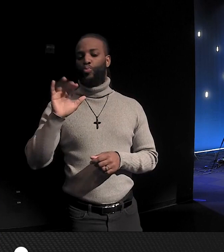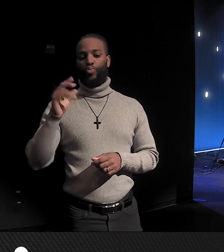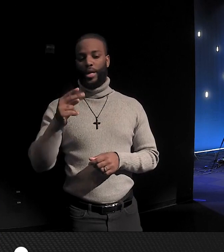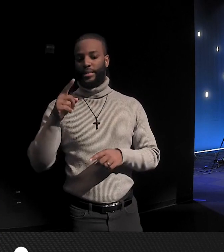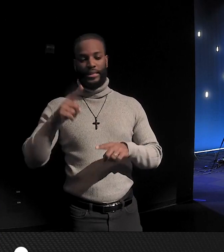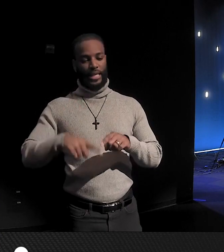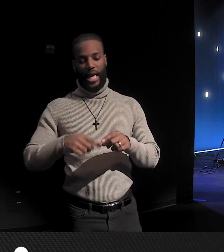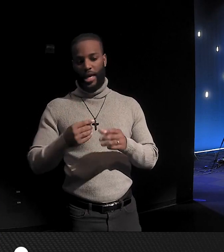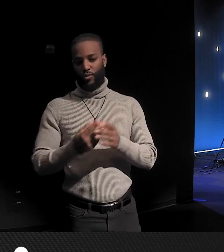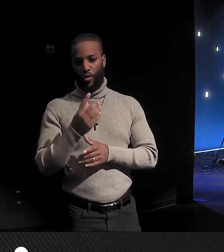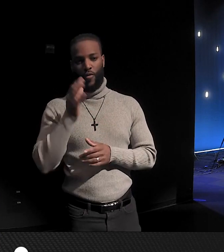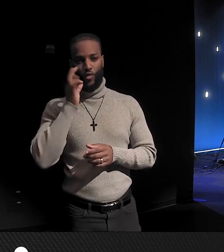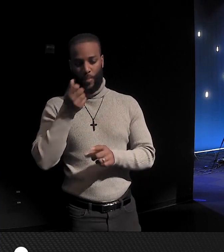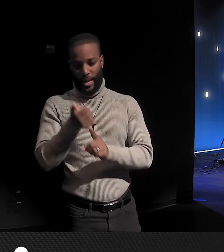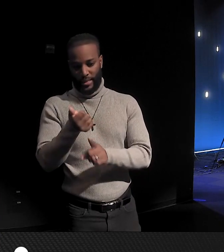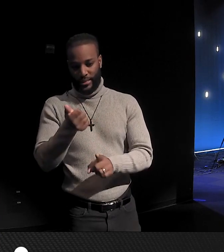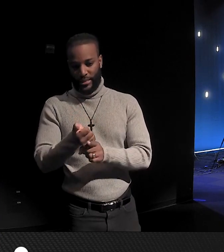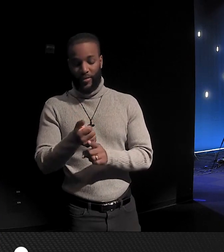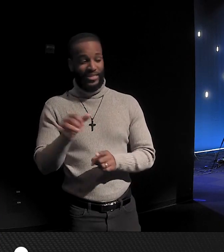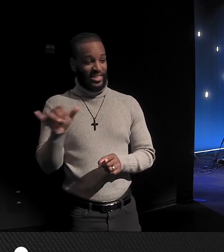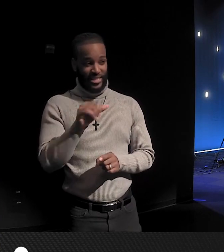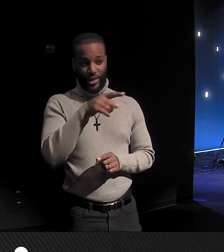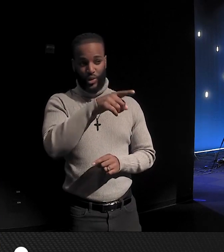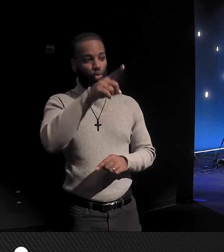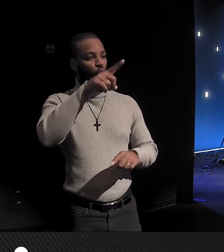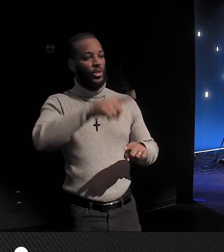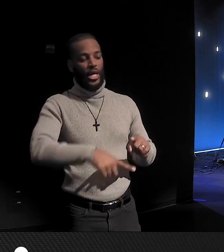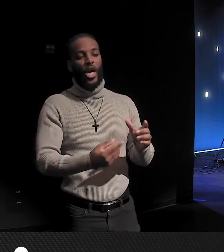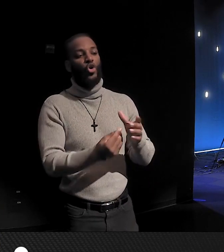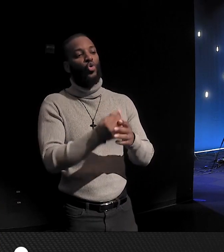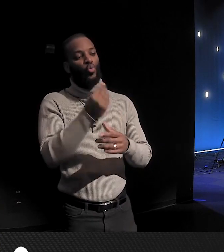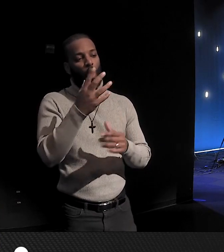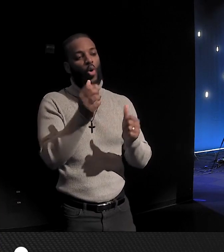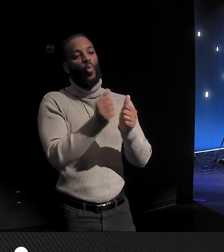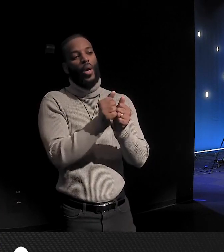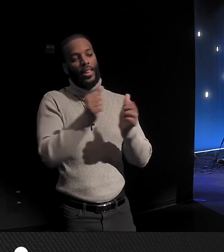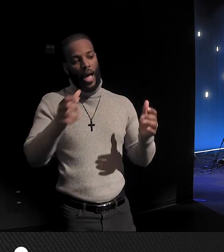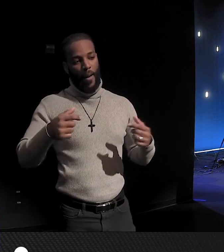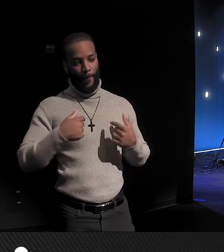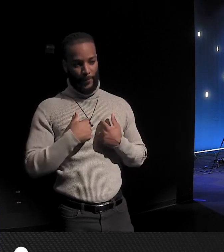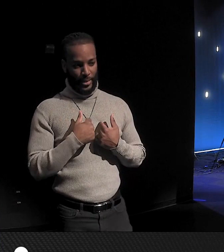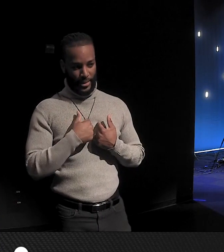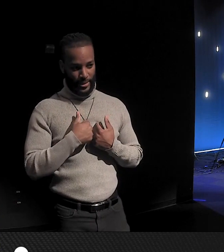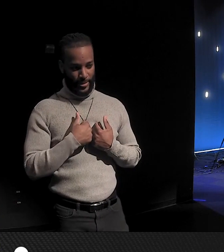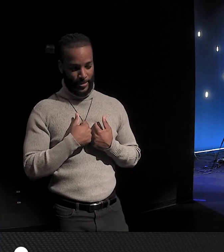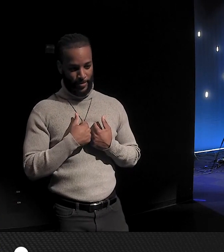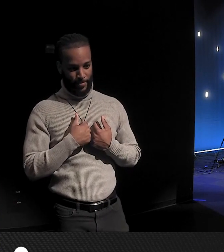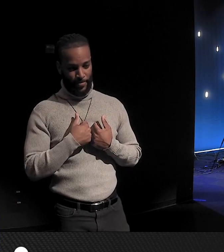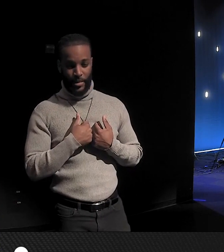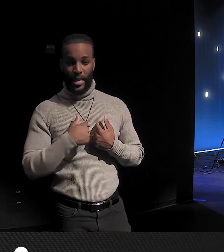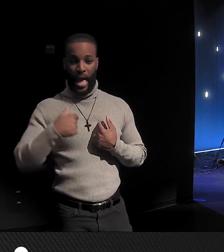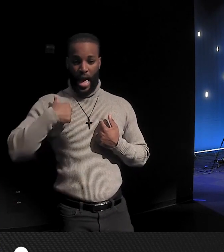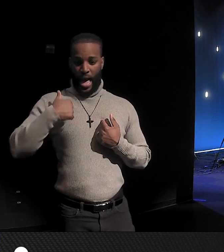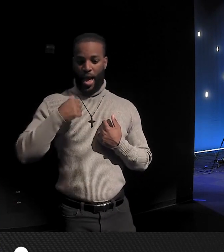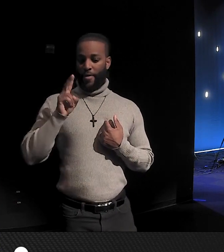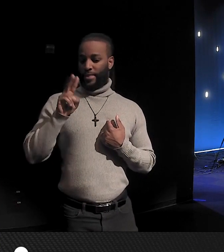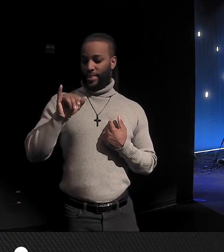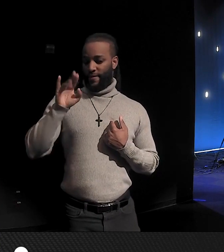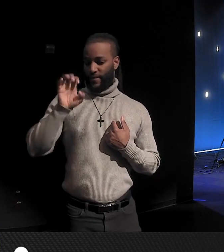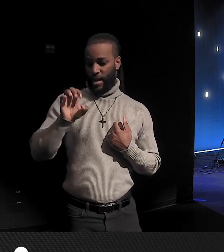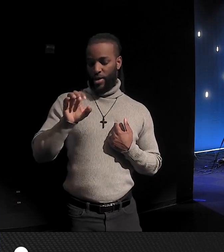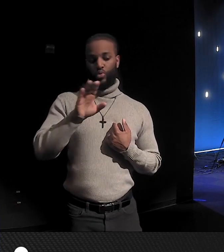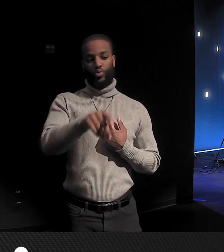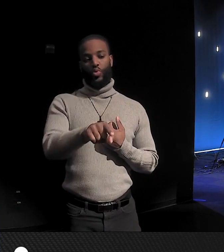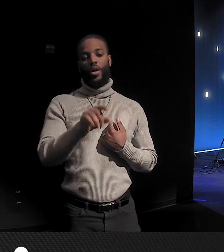it abides in the vine, neither can you unless you abide in me. I am the vine. You are the